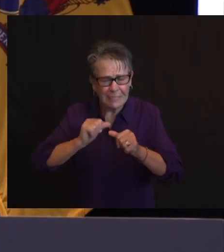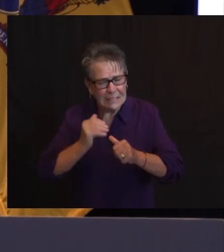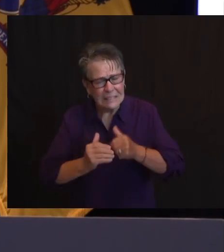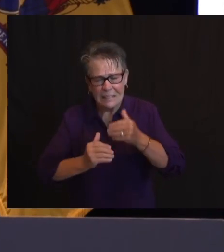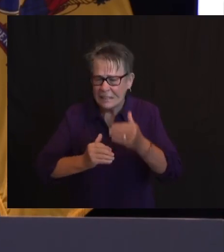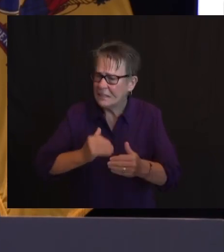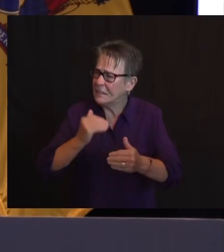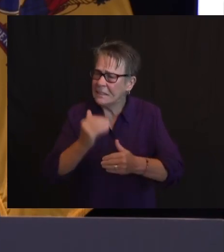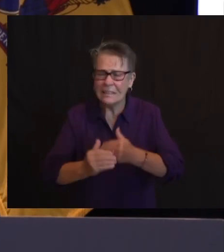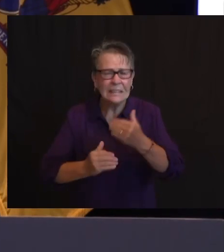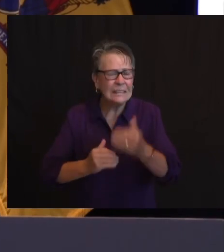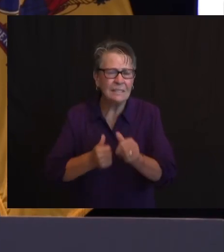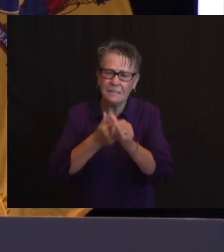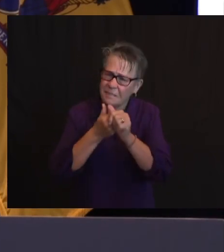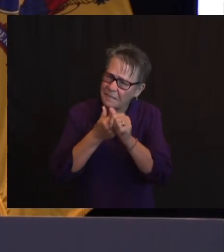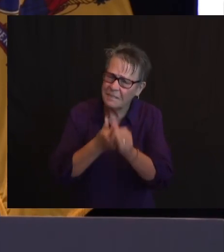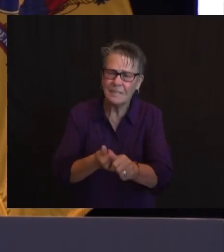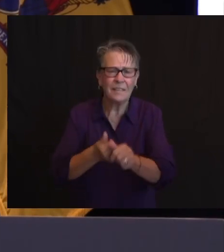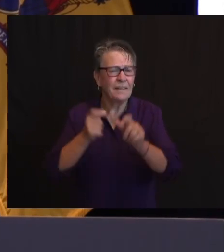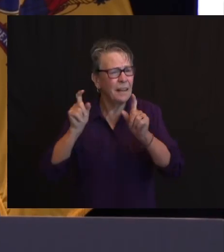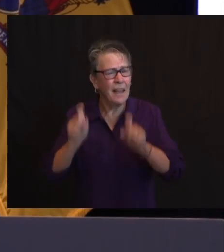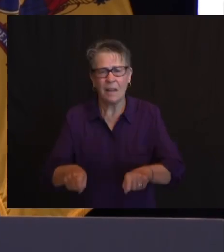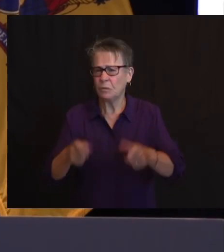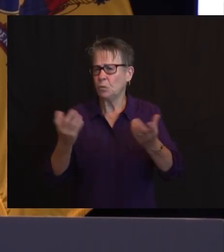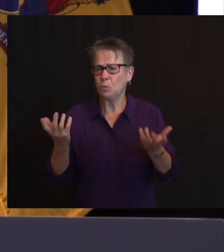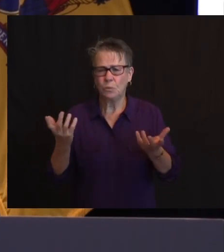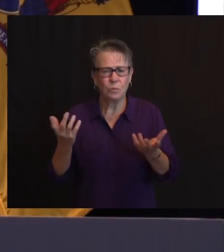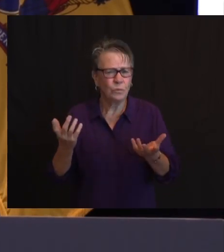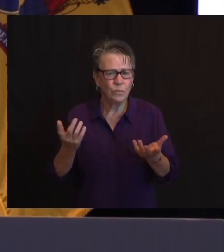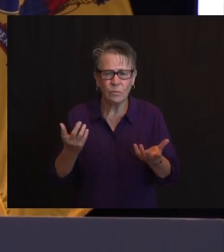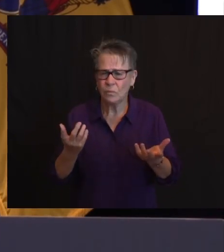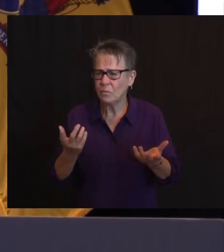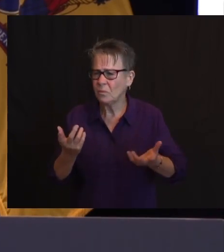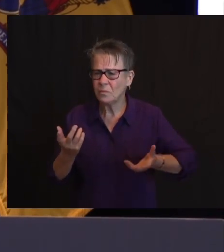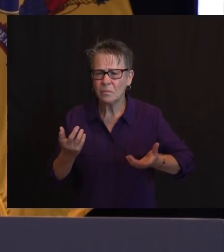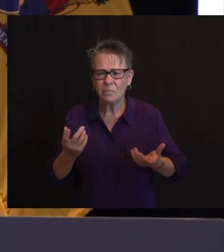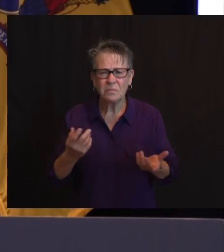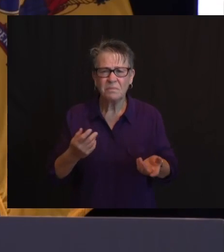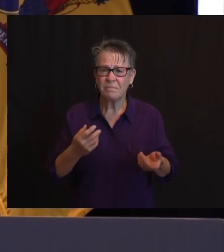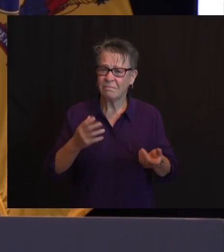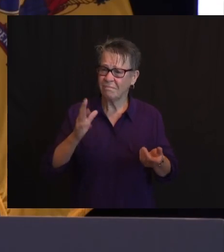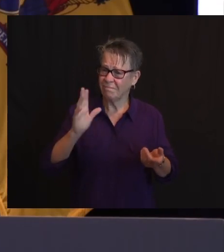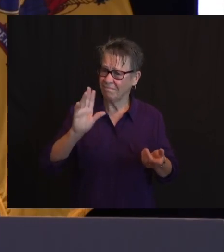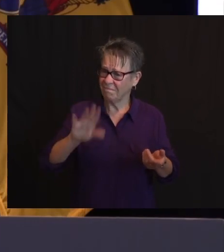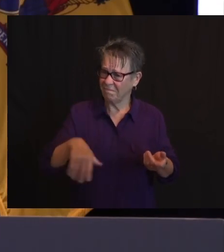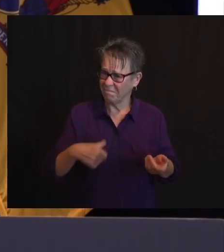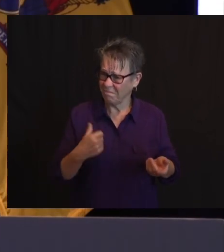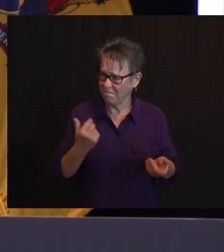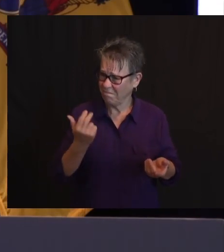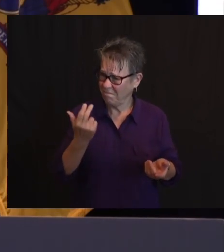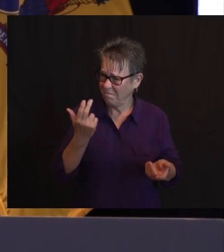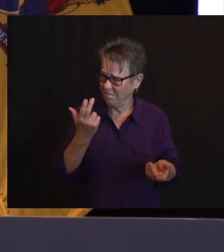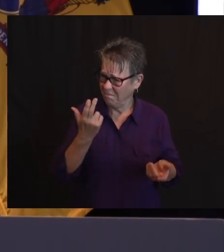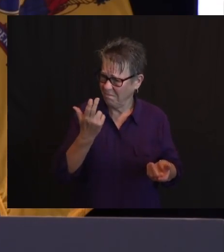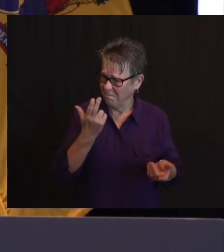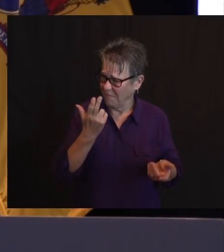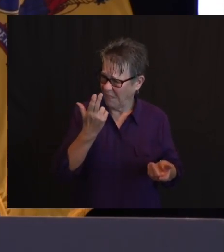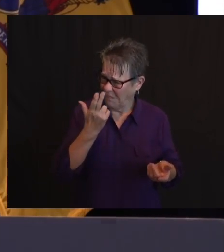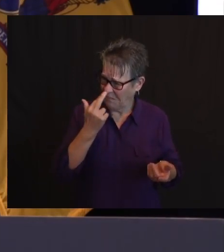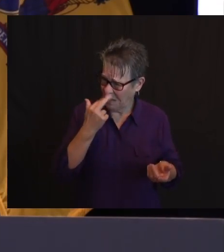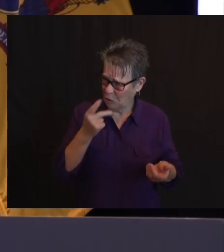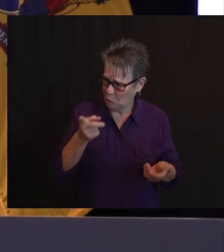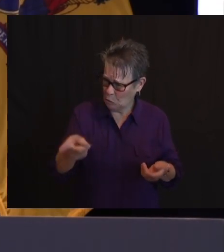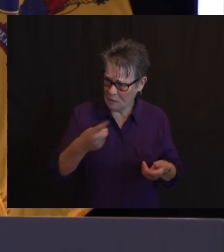claim membership in Judy's team for the Department of Health on mask covering. I assume it is that. I mean, Judy, I assume people, as I said earlier, people